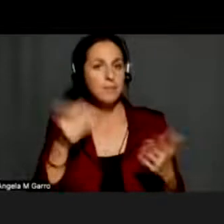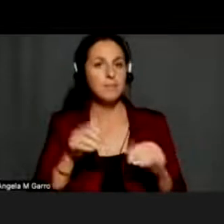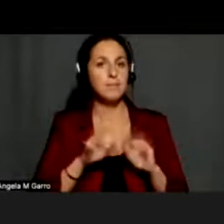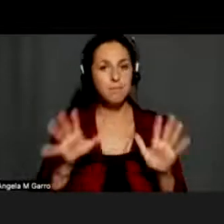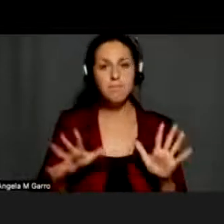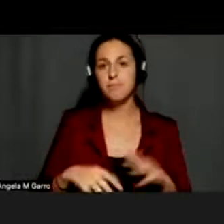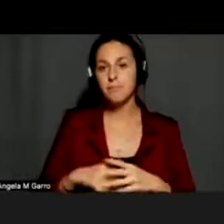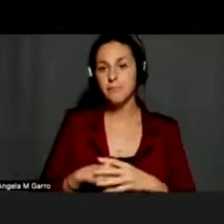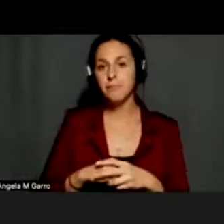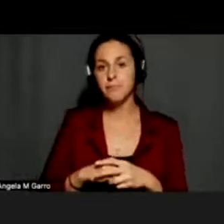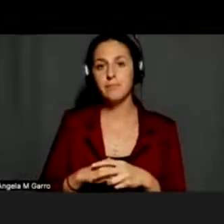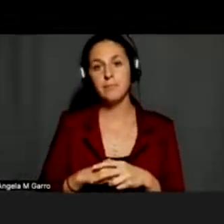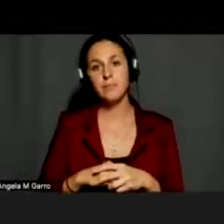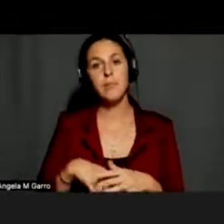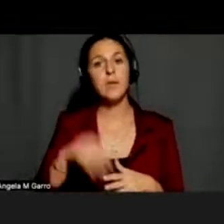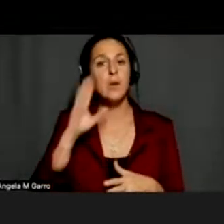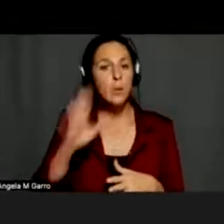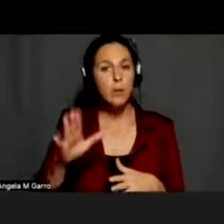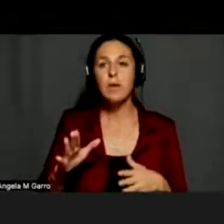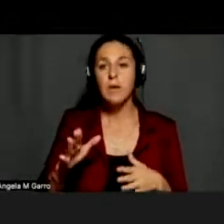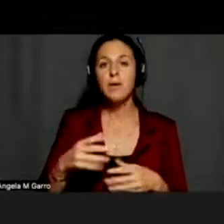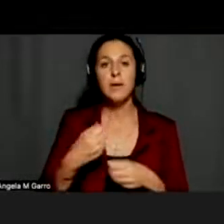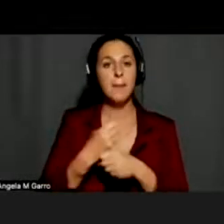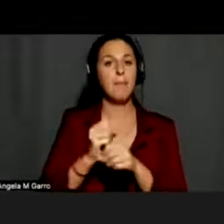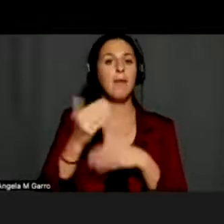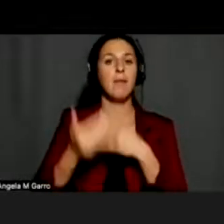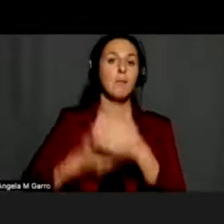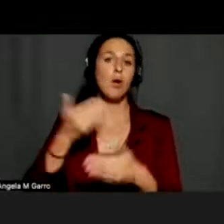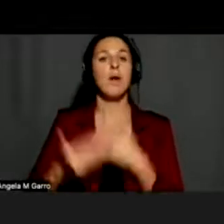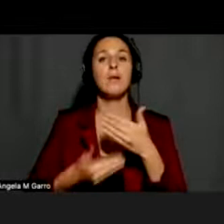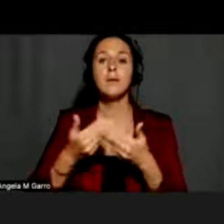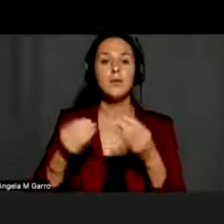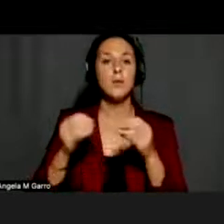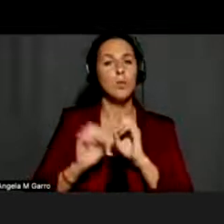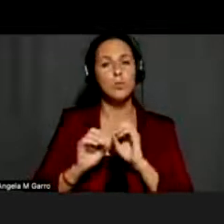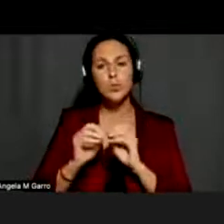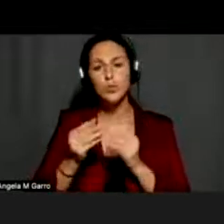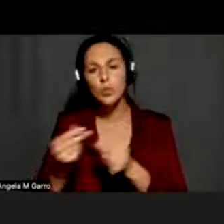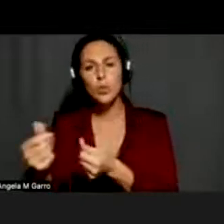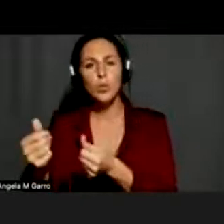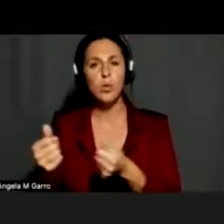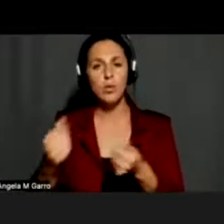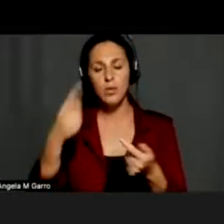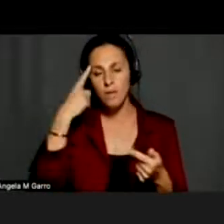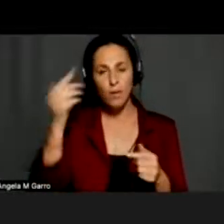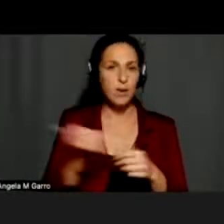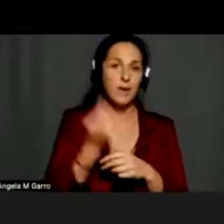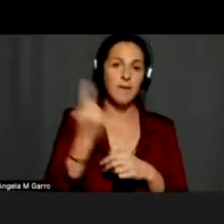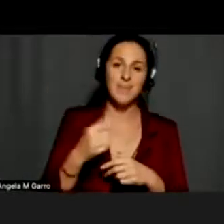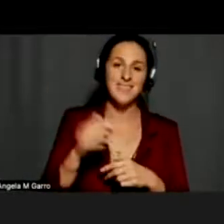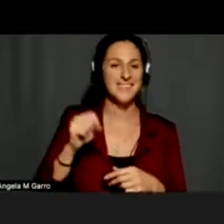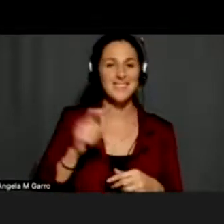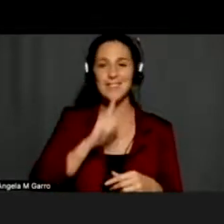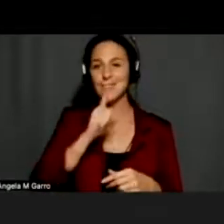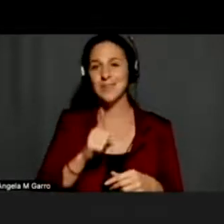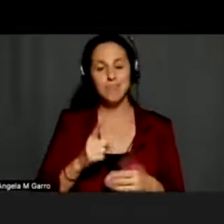will make the process smoother for everyone. And yeah, I'm really glad